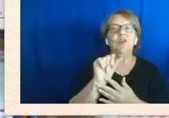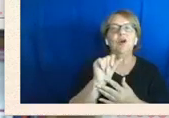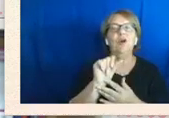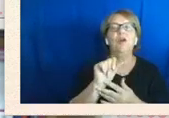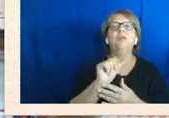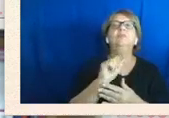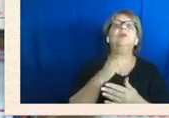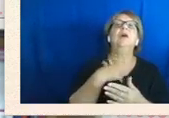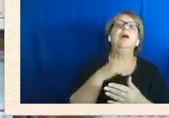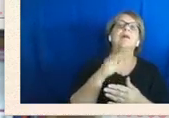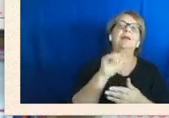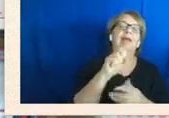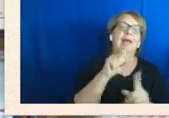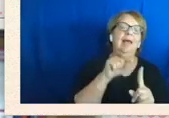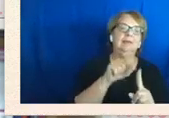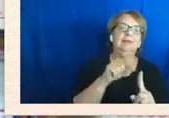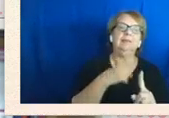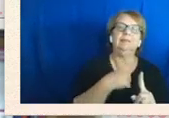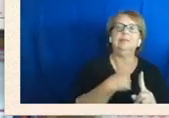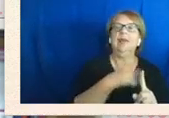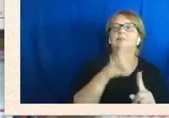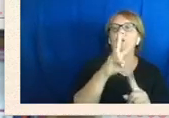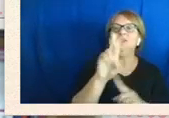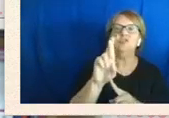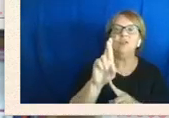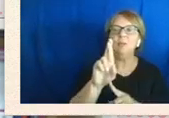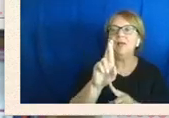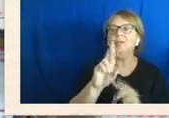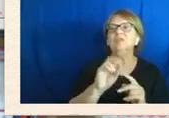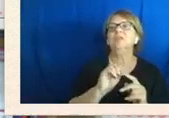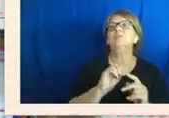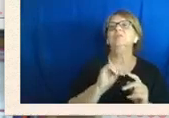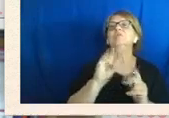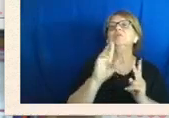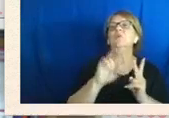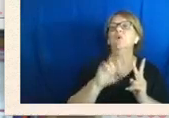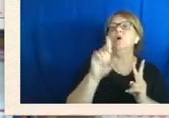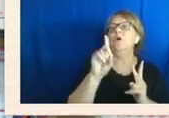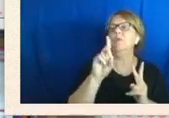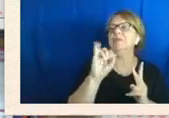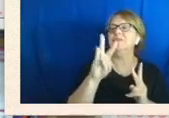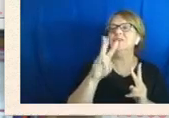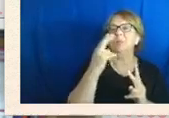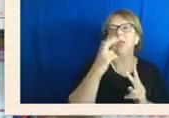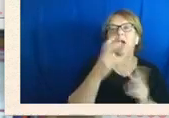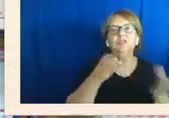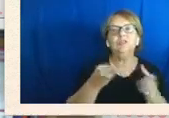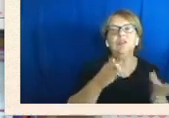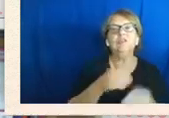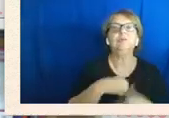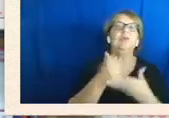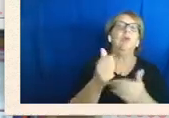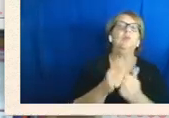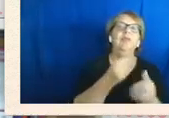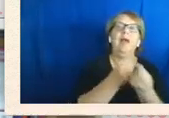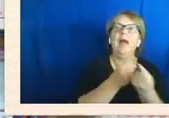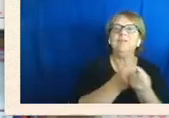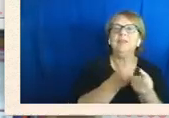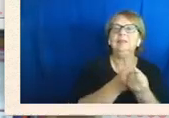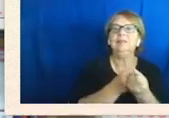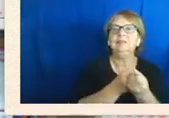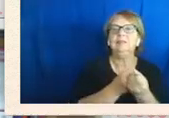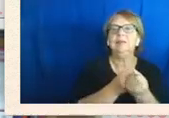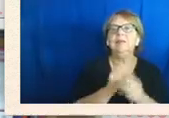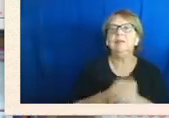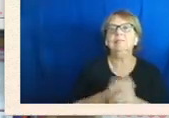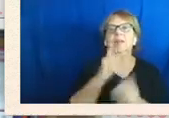regarding vocational rehabilitation or the Division of Blind Services, we assist with advocacy and investigation and